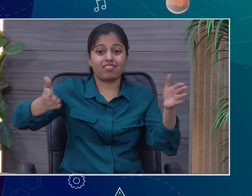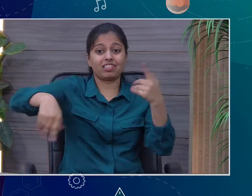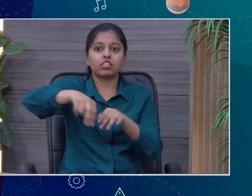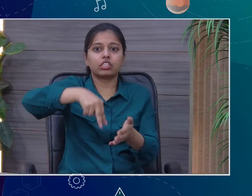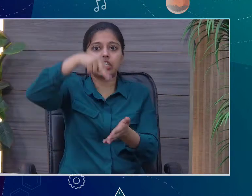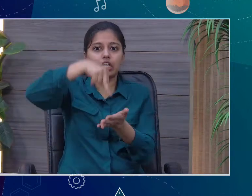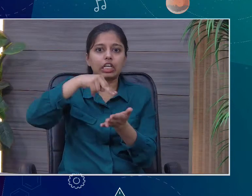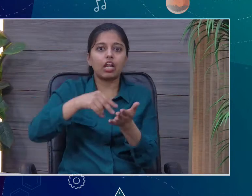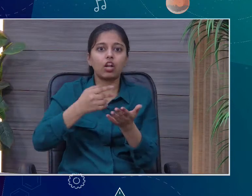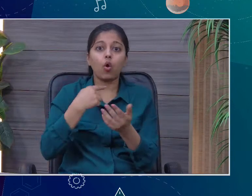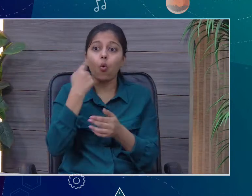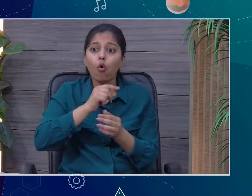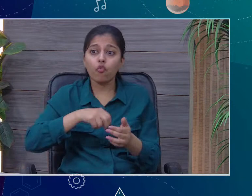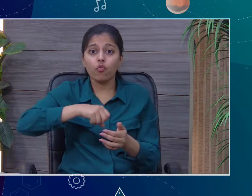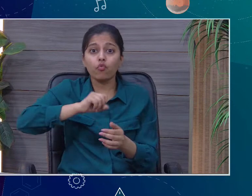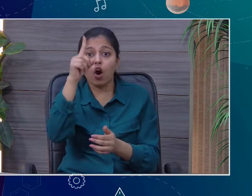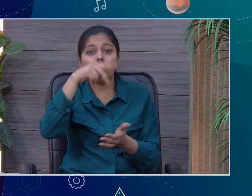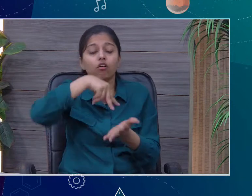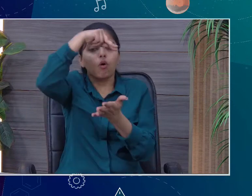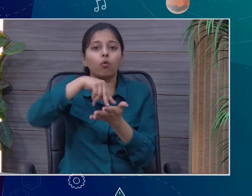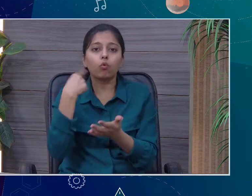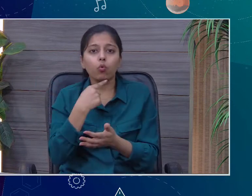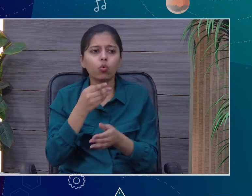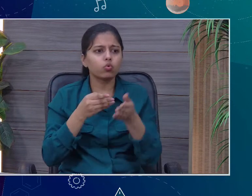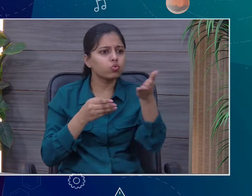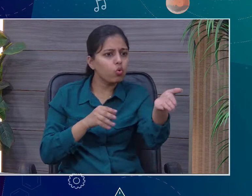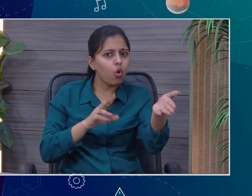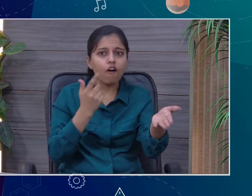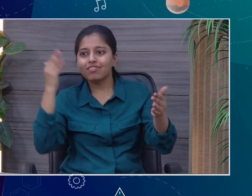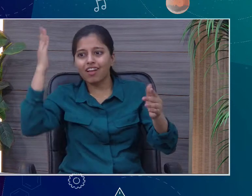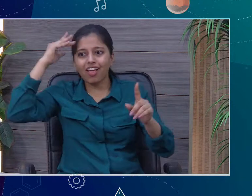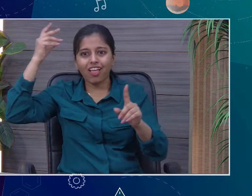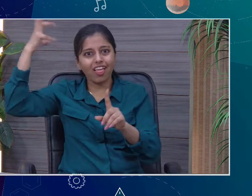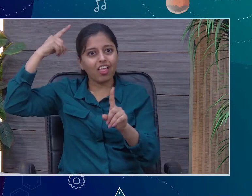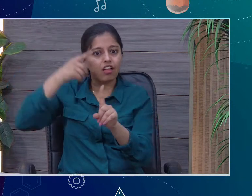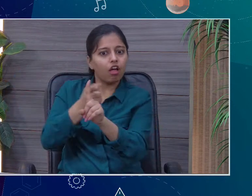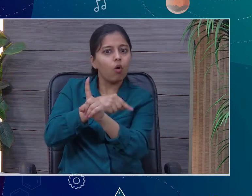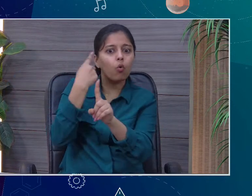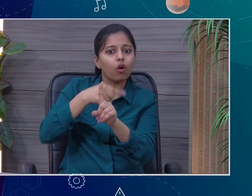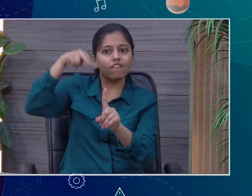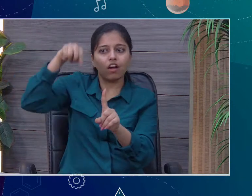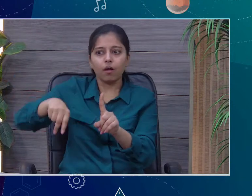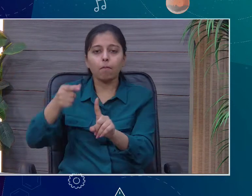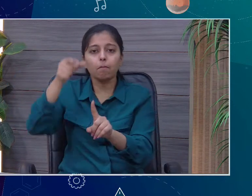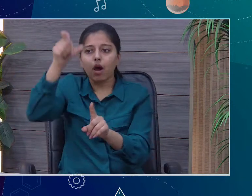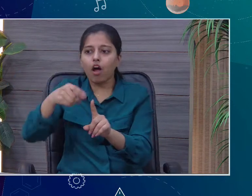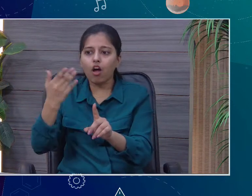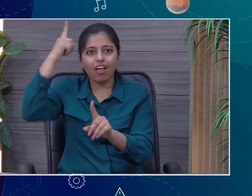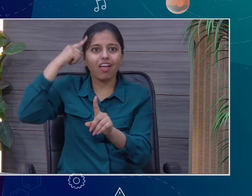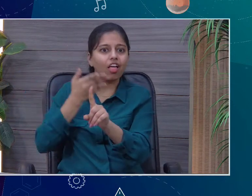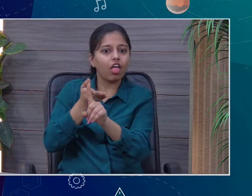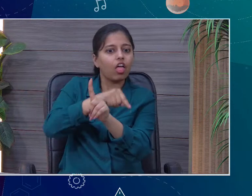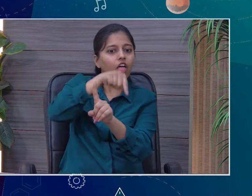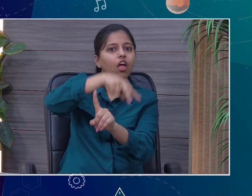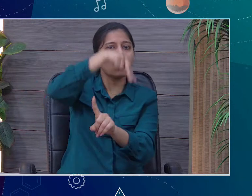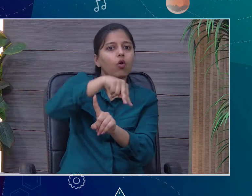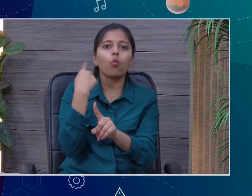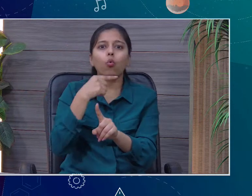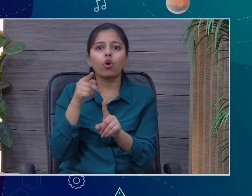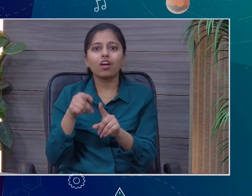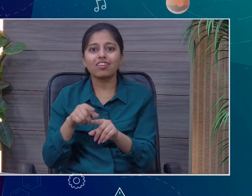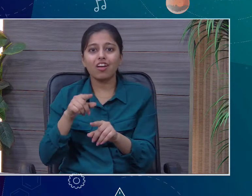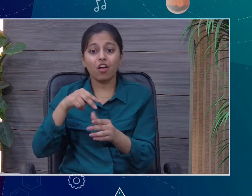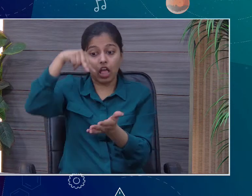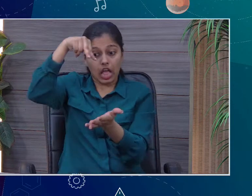asks, now who jumps first? You or your shadow. Okay. Who jumps first? Who landed on the